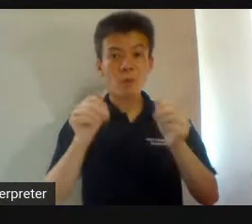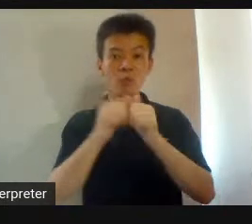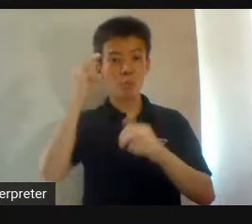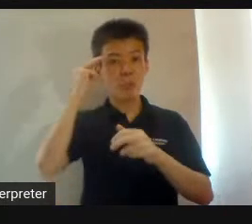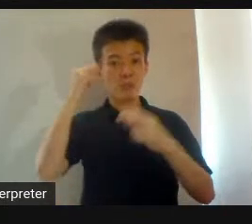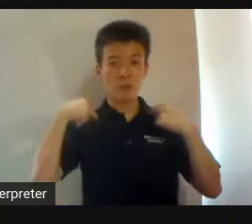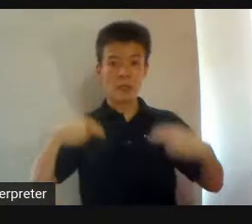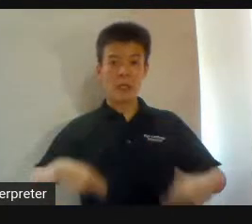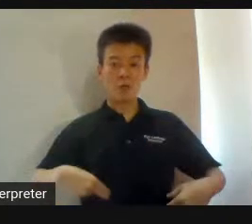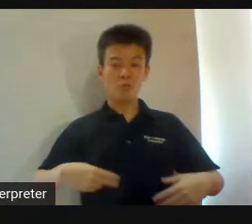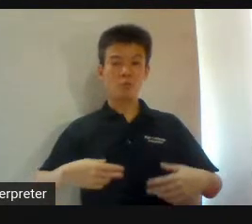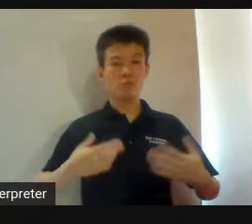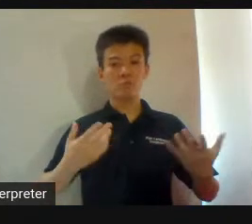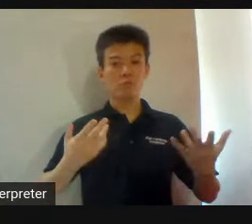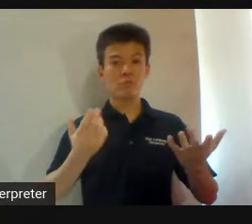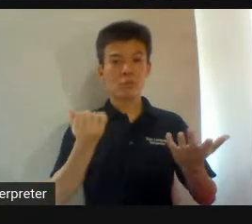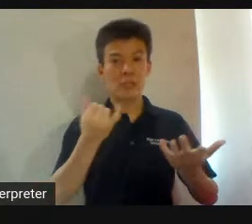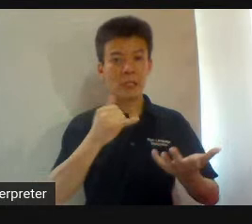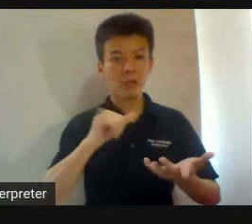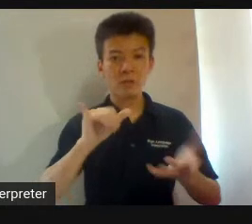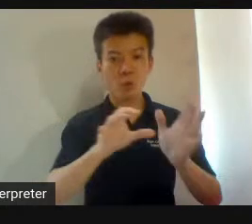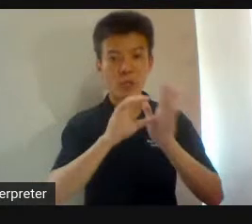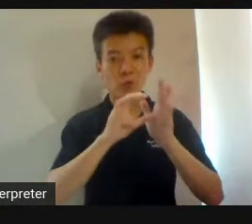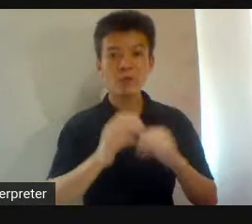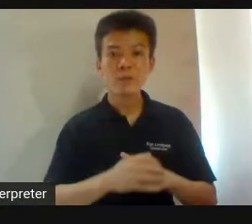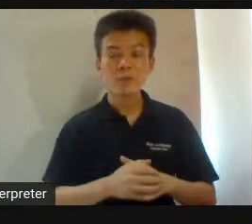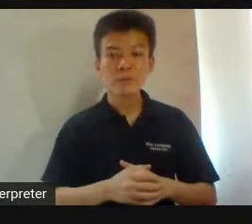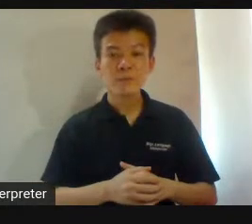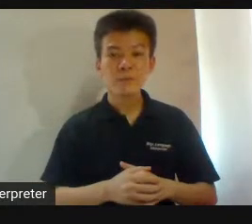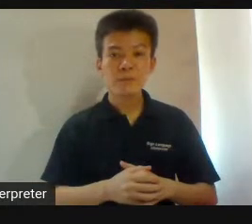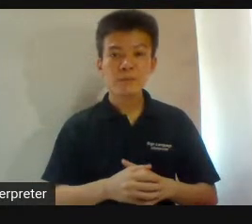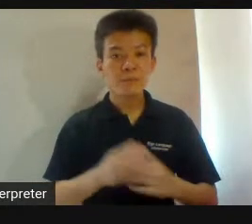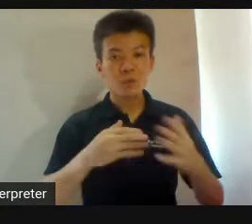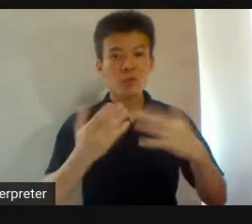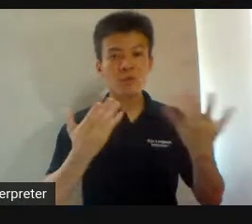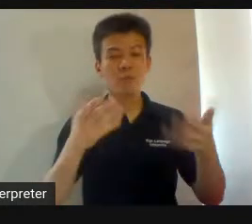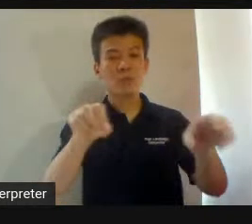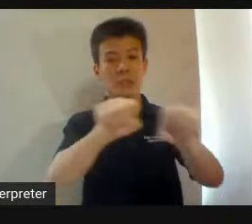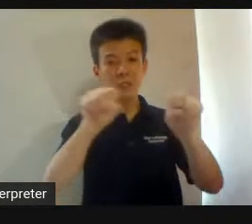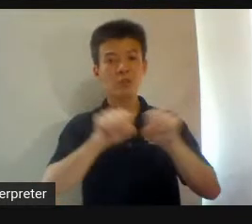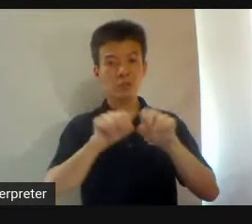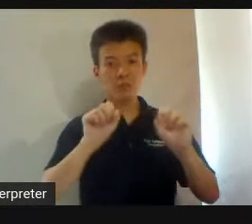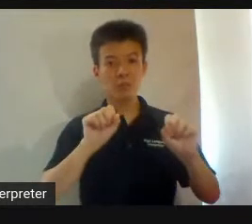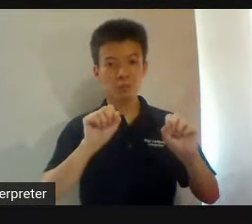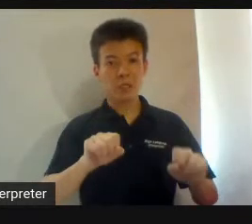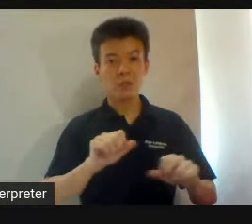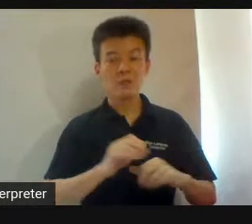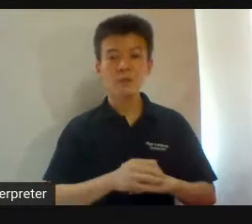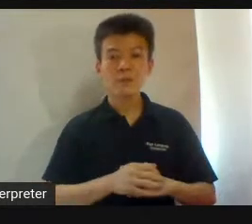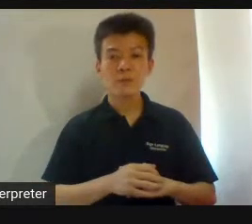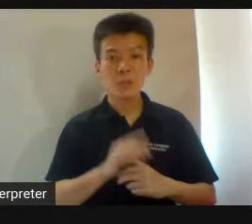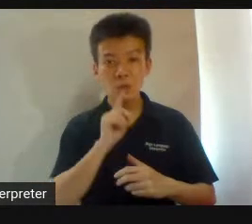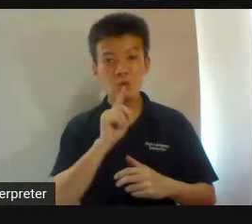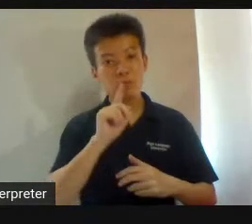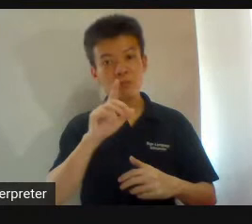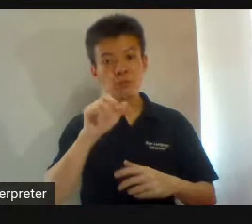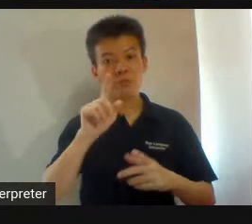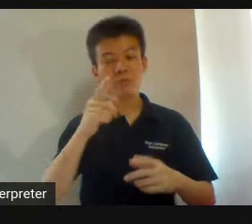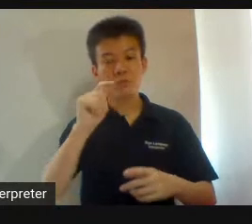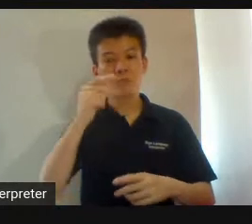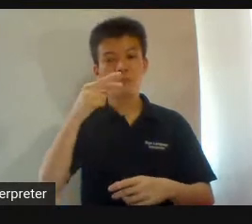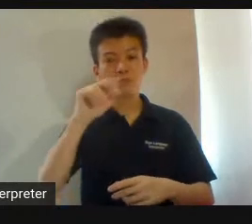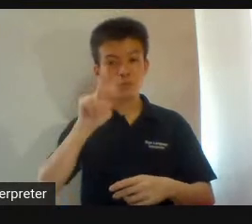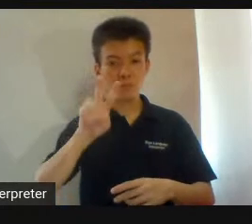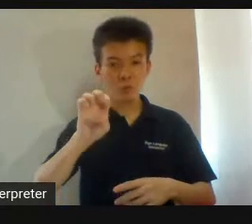health conditions and any other kind of conditions, even situations, can actually thrive in life.